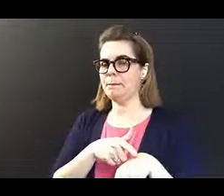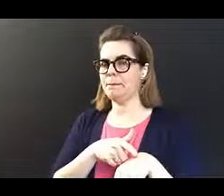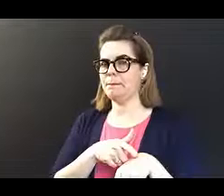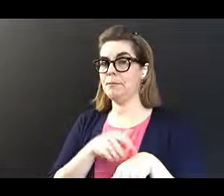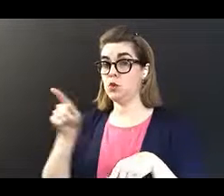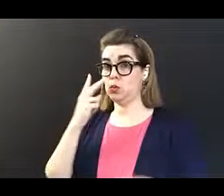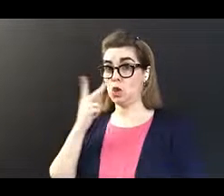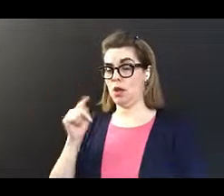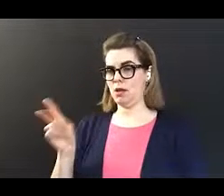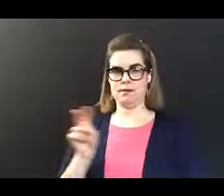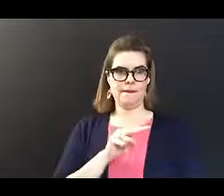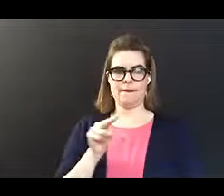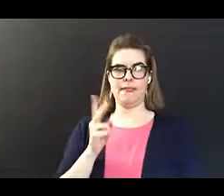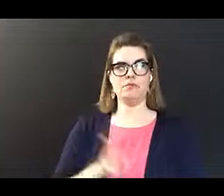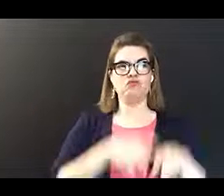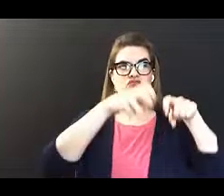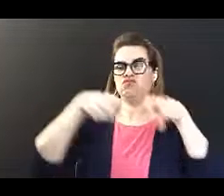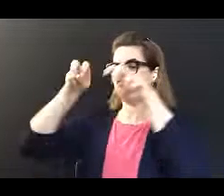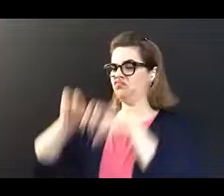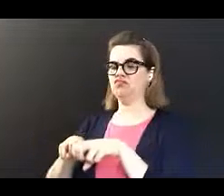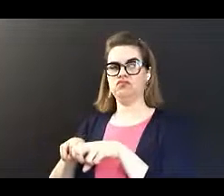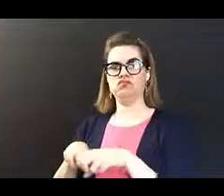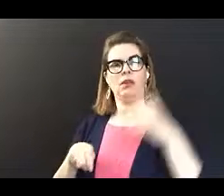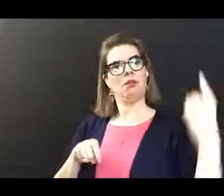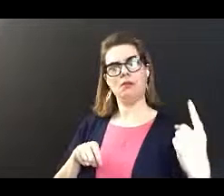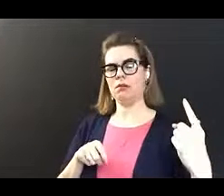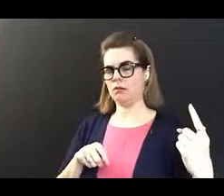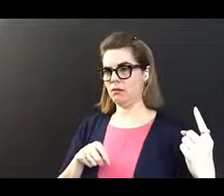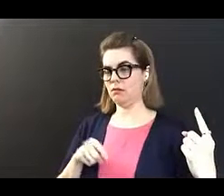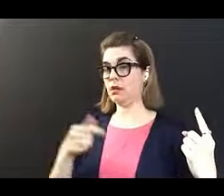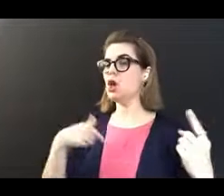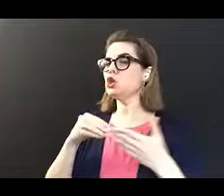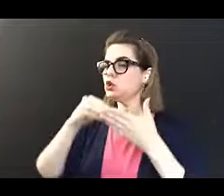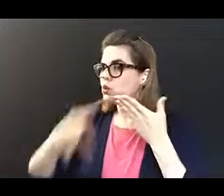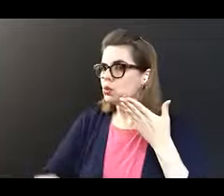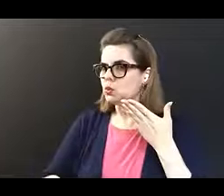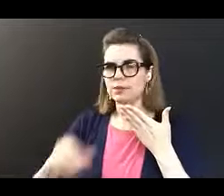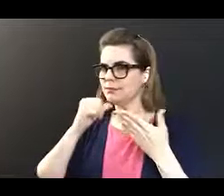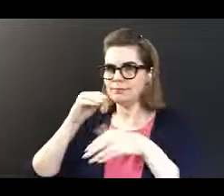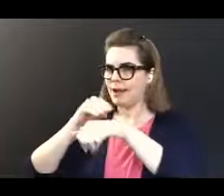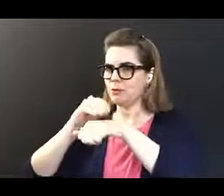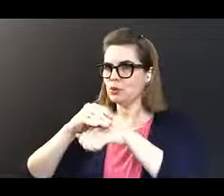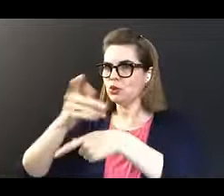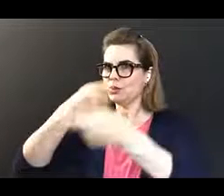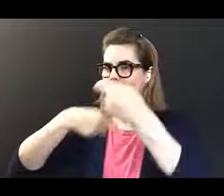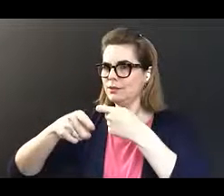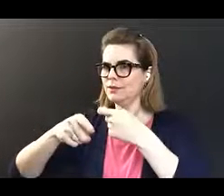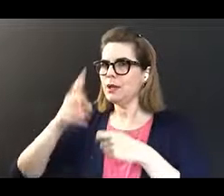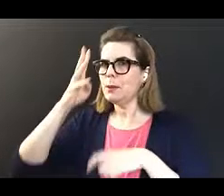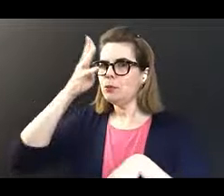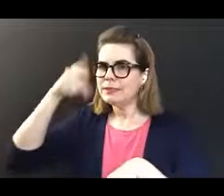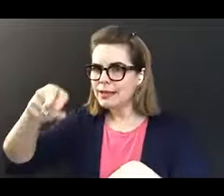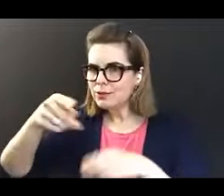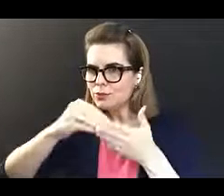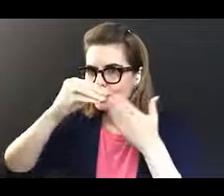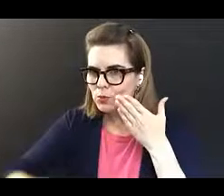So write something in the chat. If you were a student, not as a counselor, if you were a student back in your student